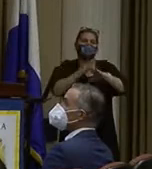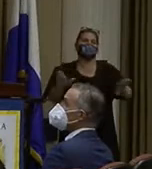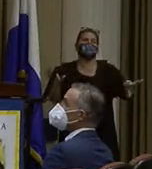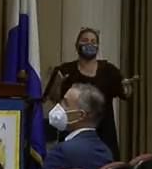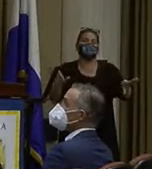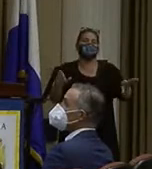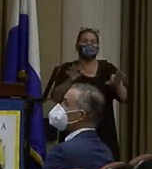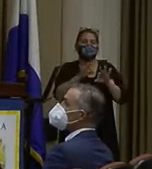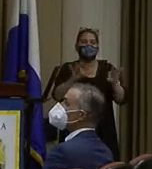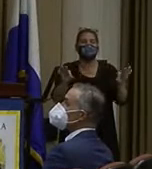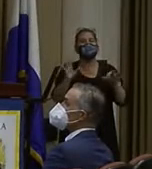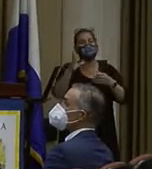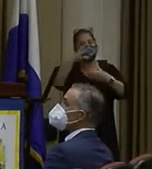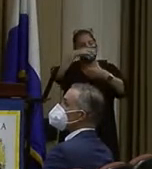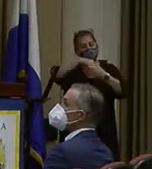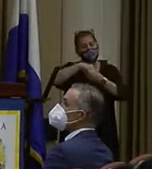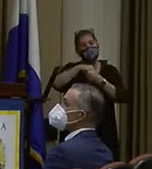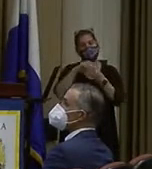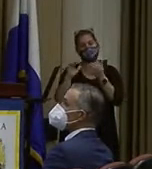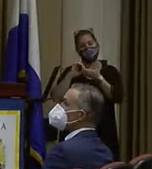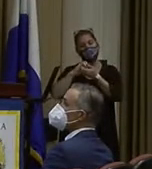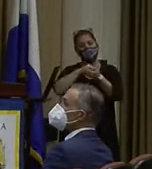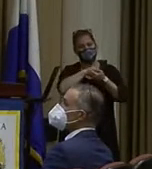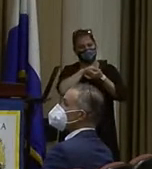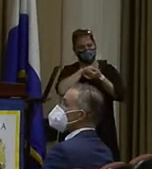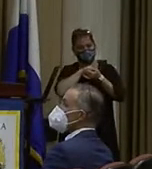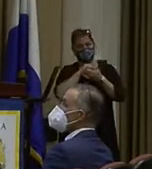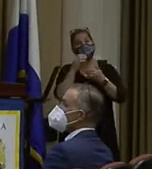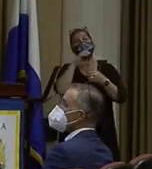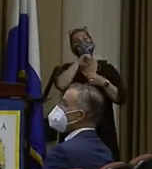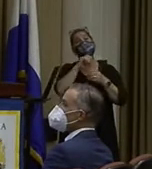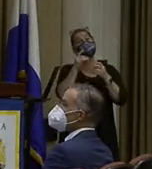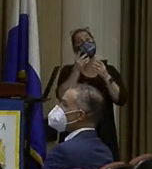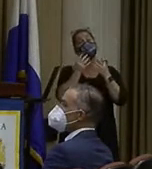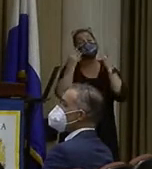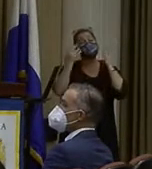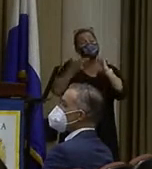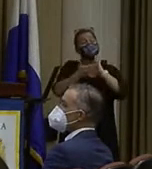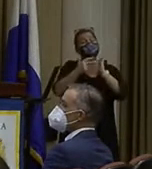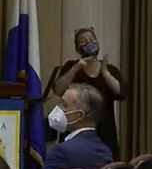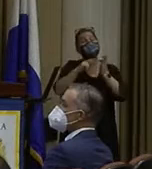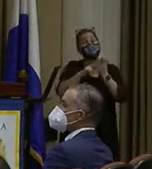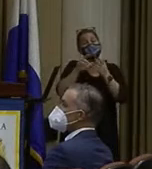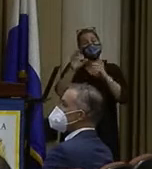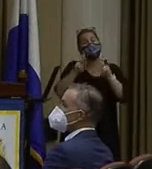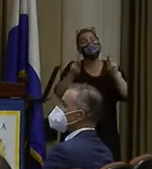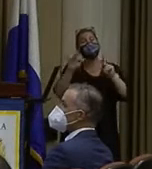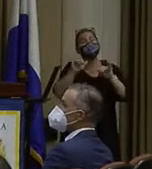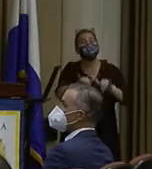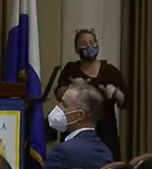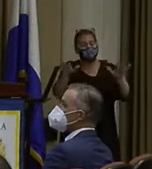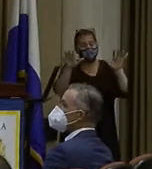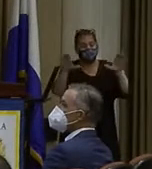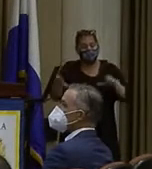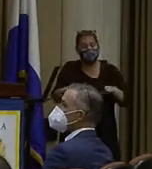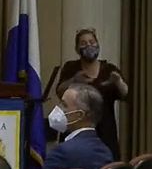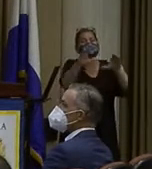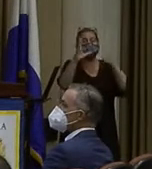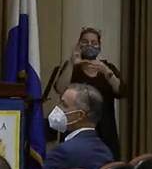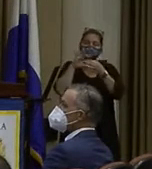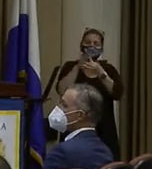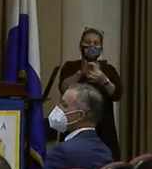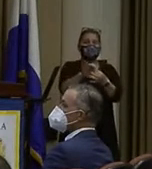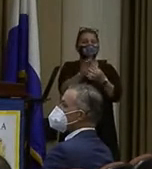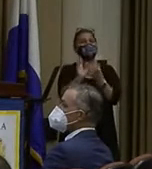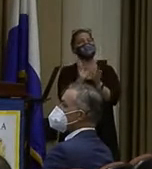for diversity, inclusivity, and cohesiveness. Age-friendly environments enable people to stay active, connected, and able to contribute